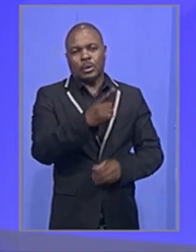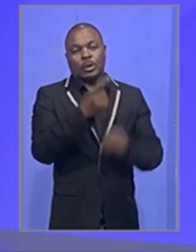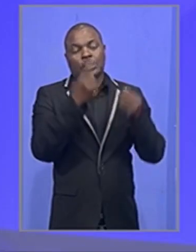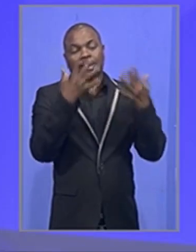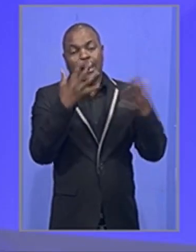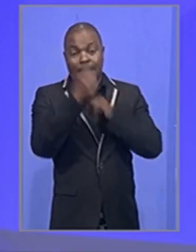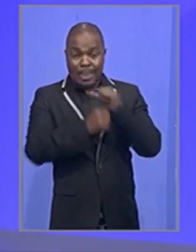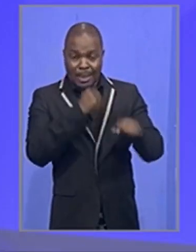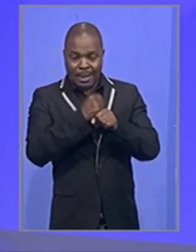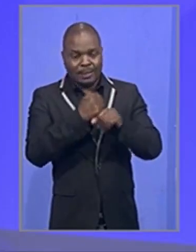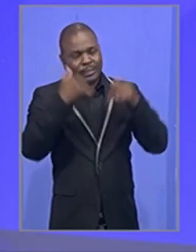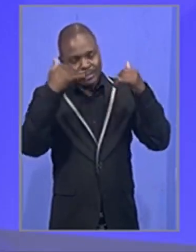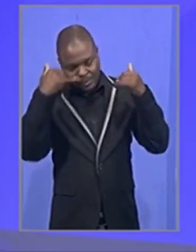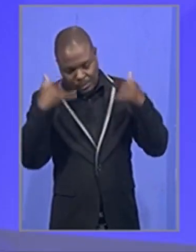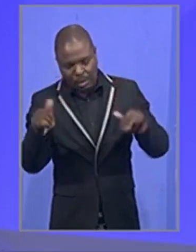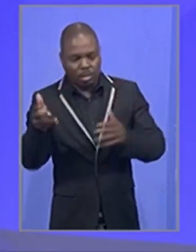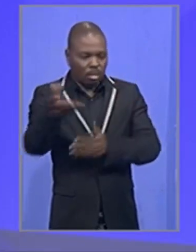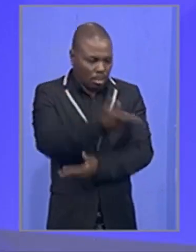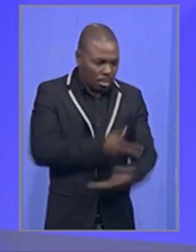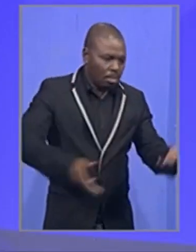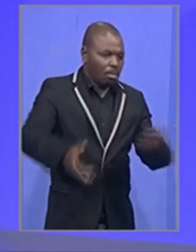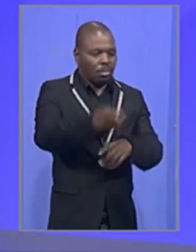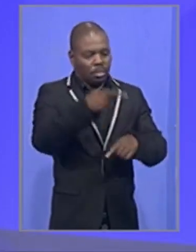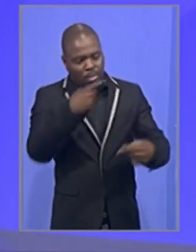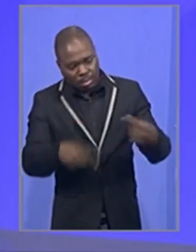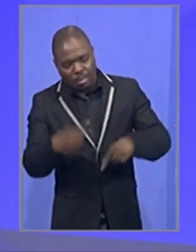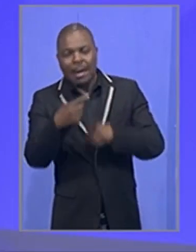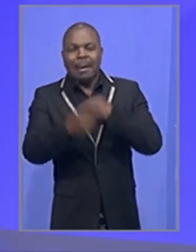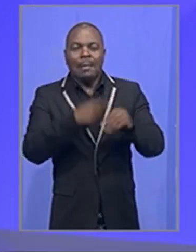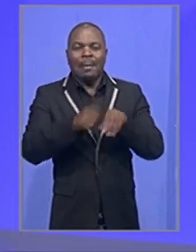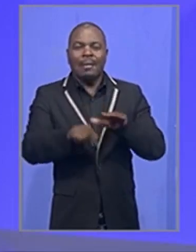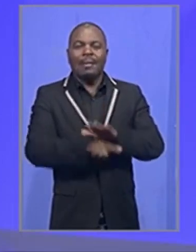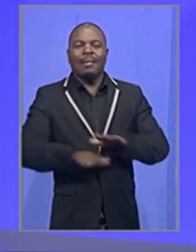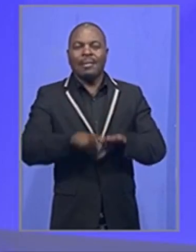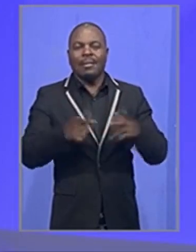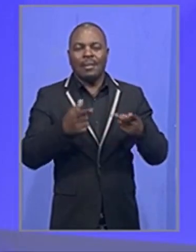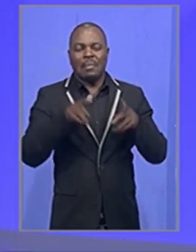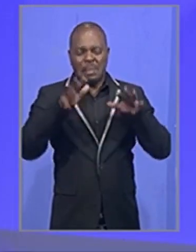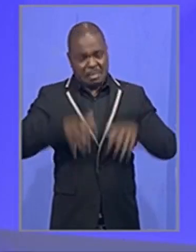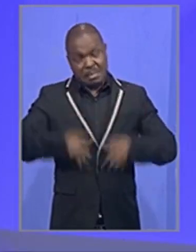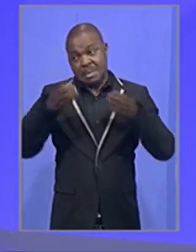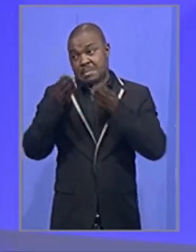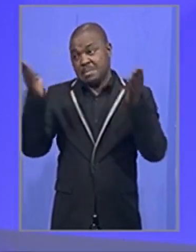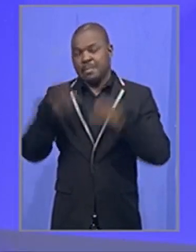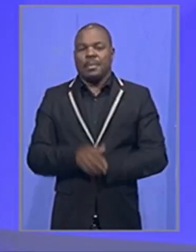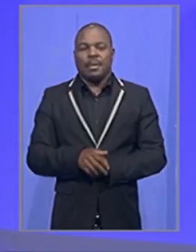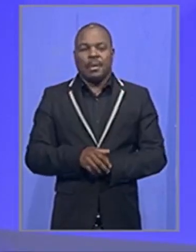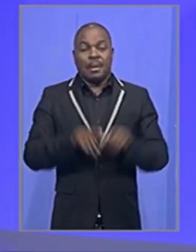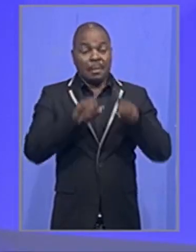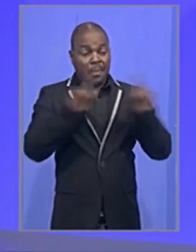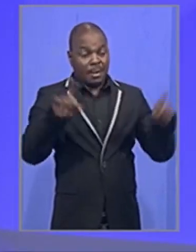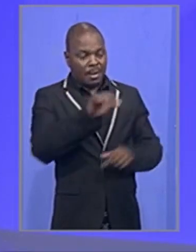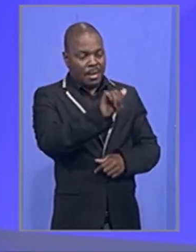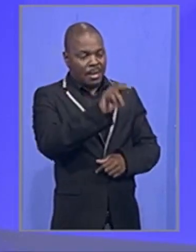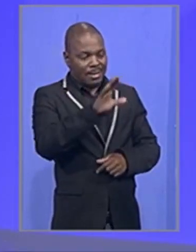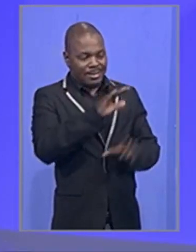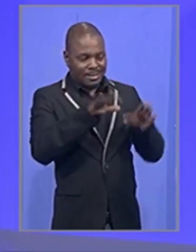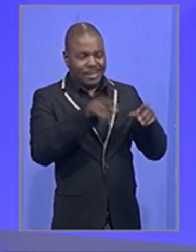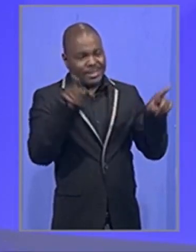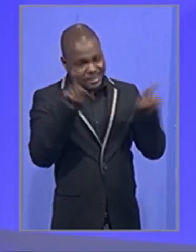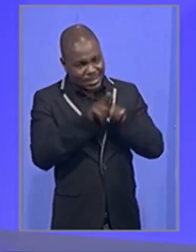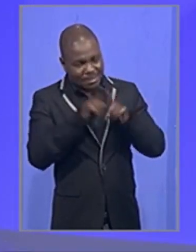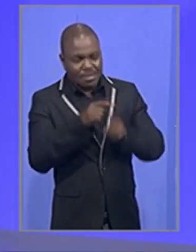110 ho ntse ho buiswana ka taba ya mobu mme ho na le batho ba kgenneng haholo empa mokgatlo wa ANC lona o bolela hore